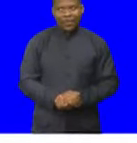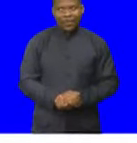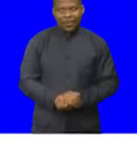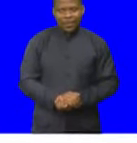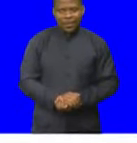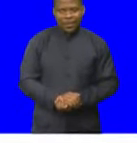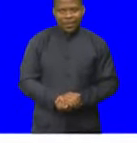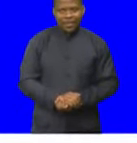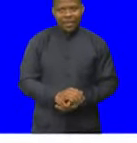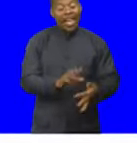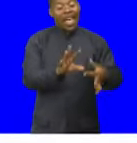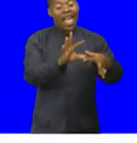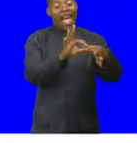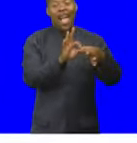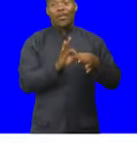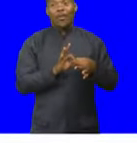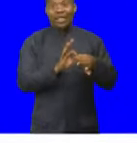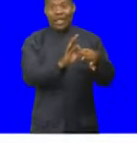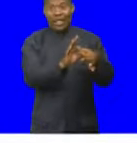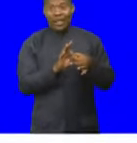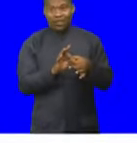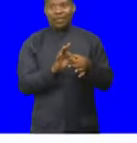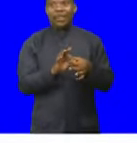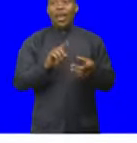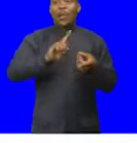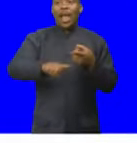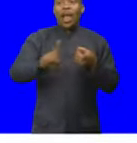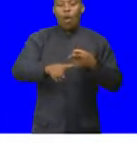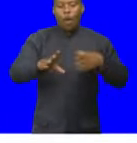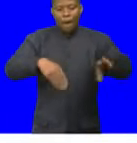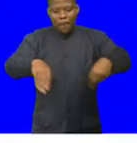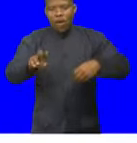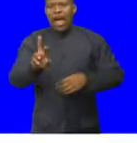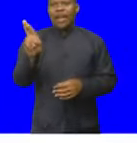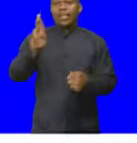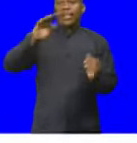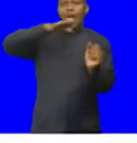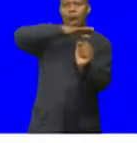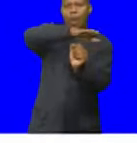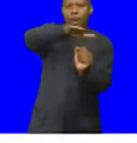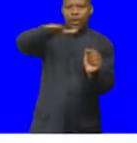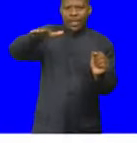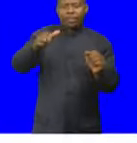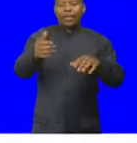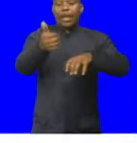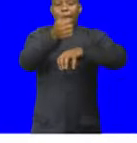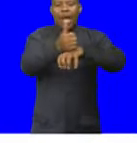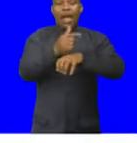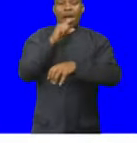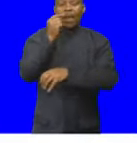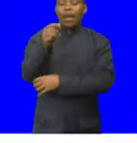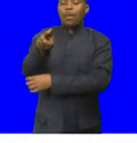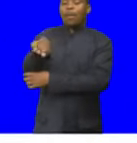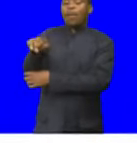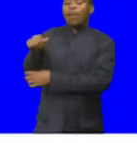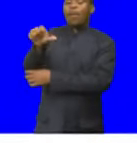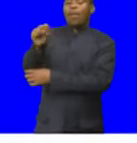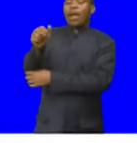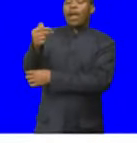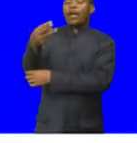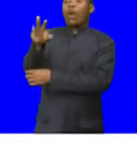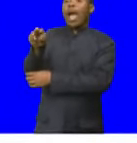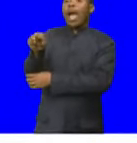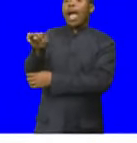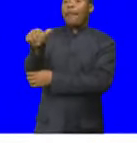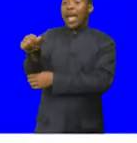Sihlalo wenhlangano lebuke kudlalisa umdlalo webhola esifundzeni saselibonjeni Nicodemus Mashwama uthi bayinhlangano kuyabakhathatha